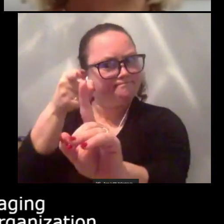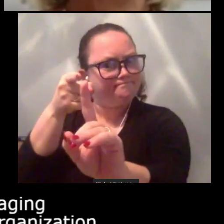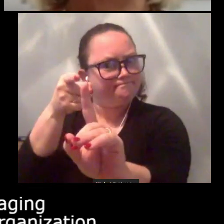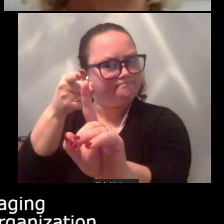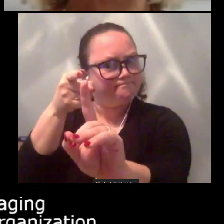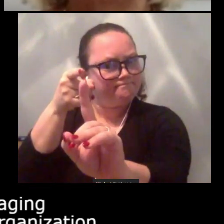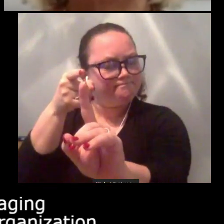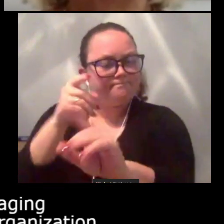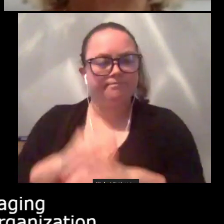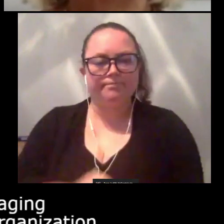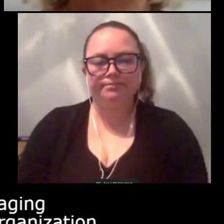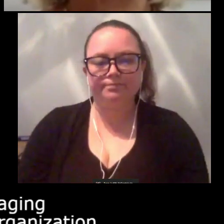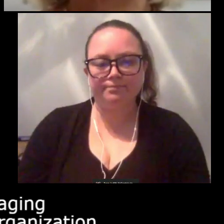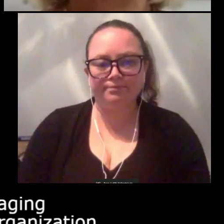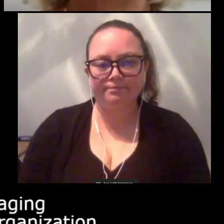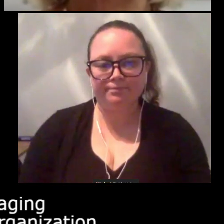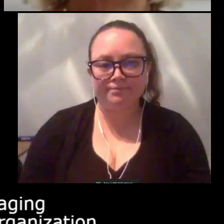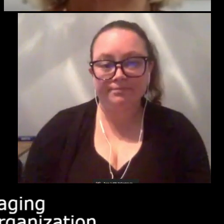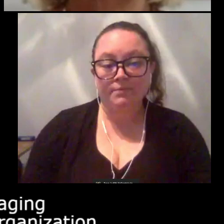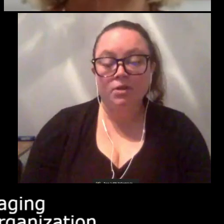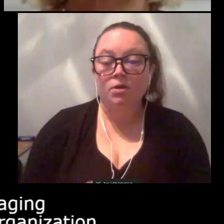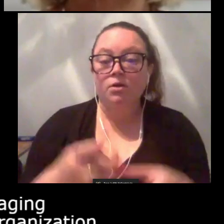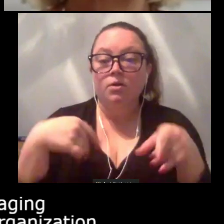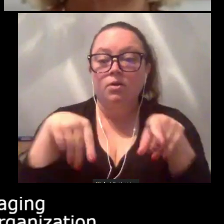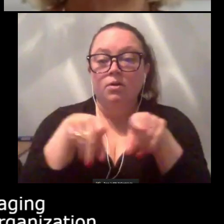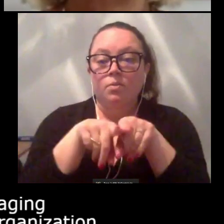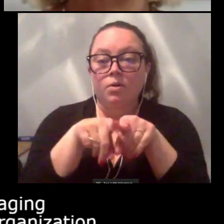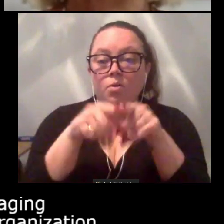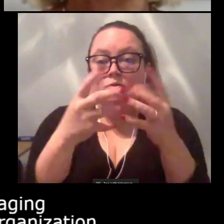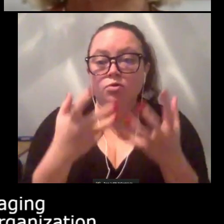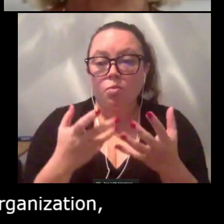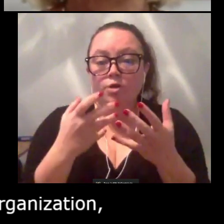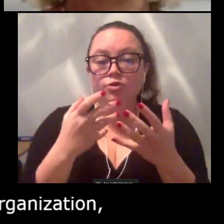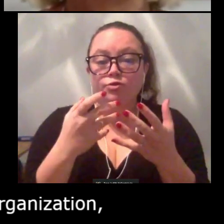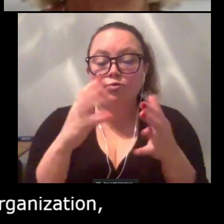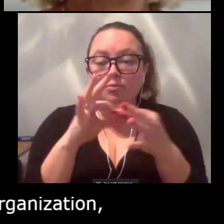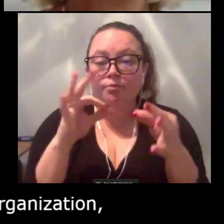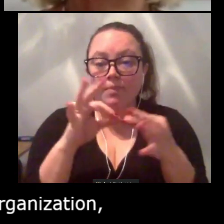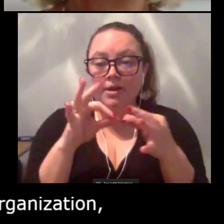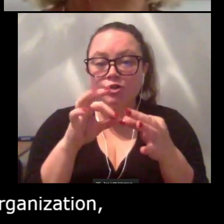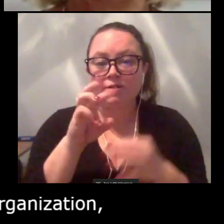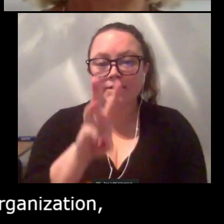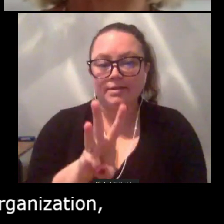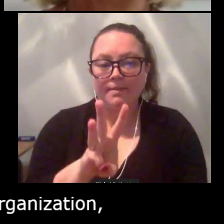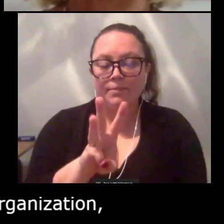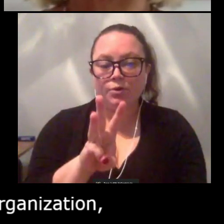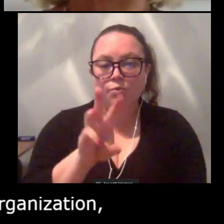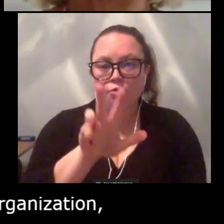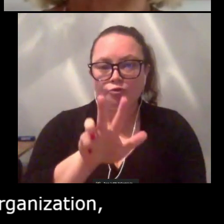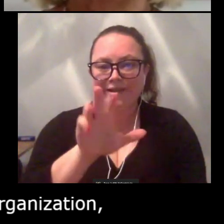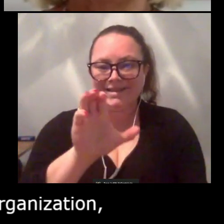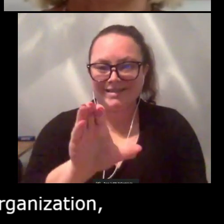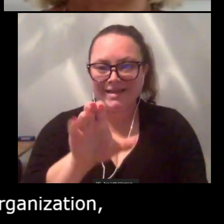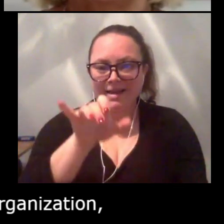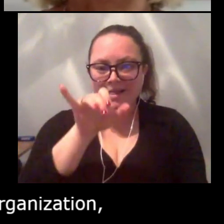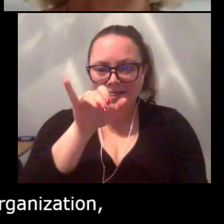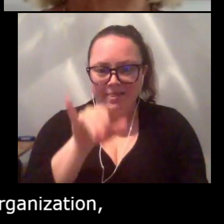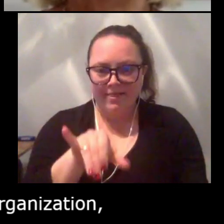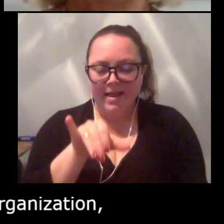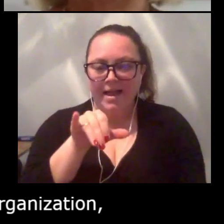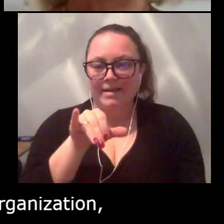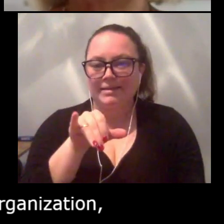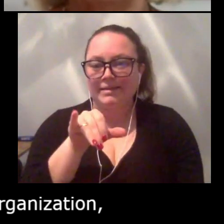We also want to refer to W3C's Web Accessibility Initiative,